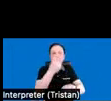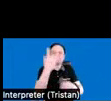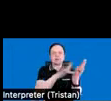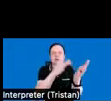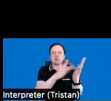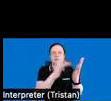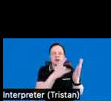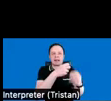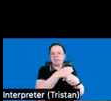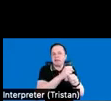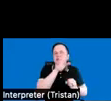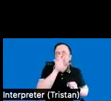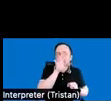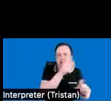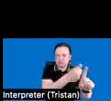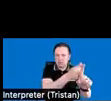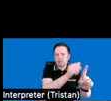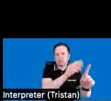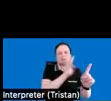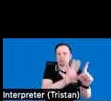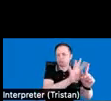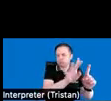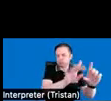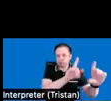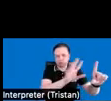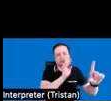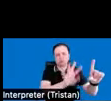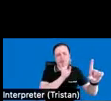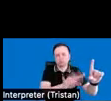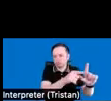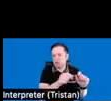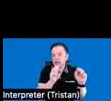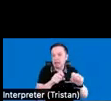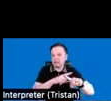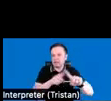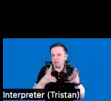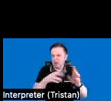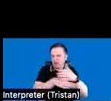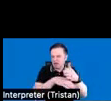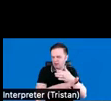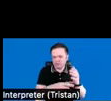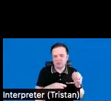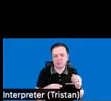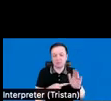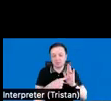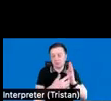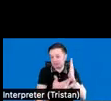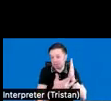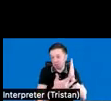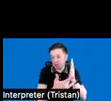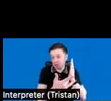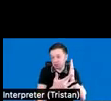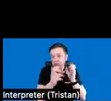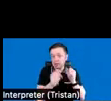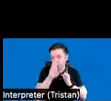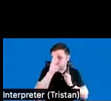speech. And they can be accessed in different ways. For technology, either directly